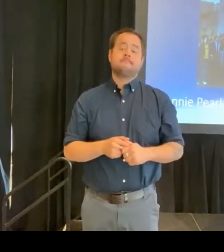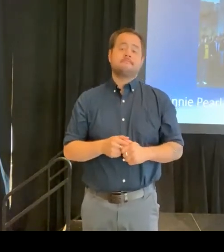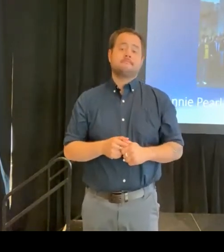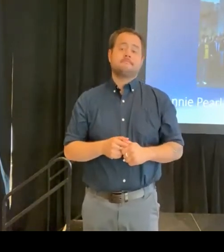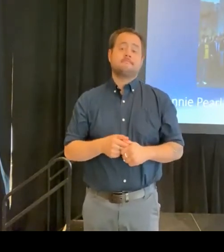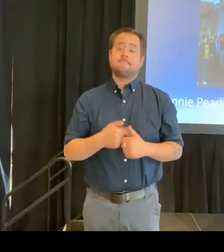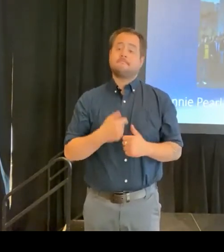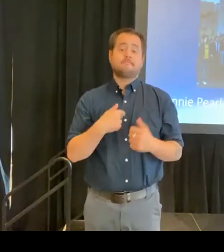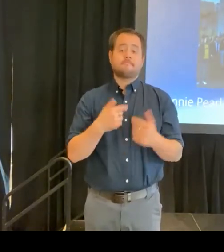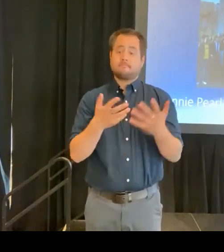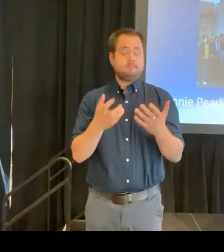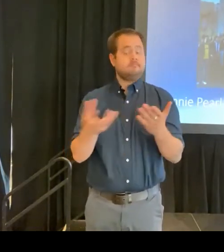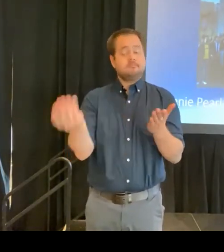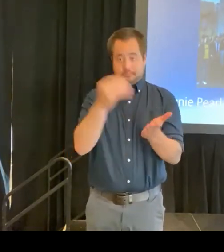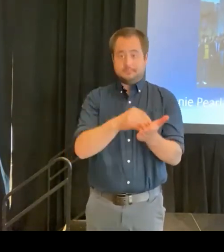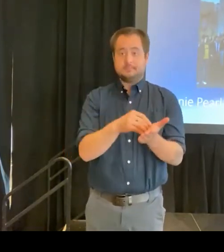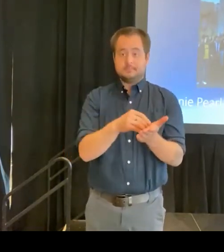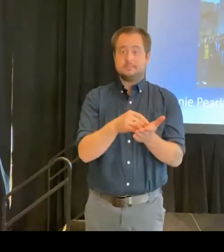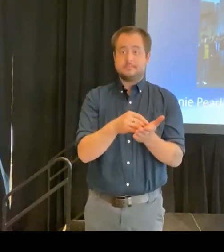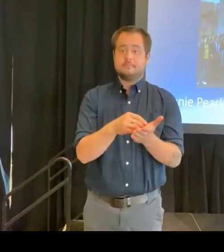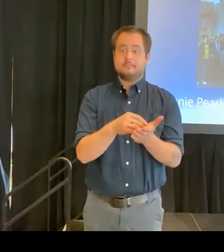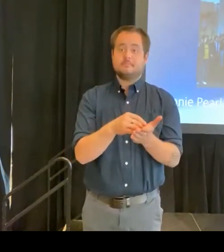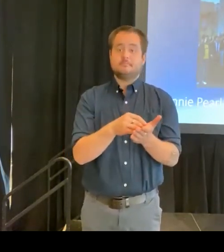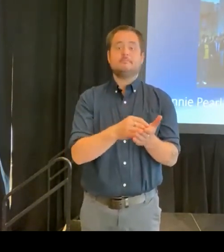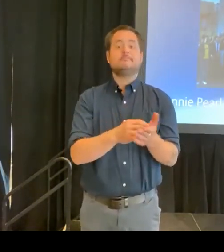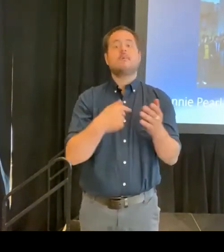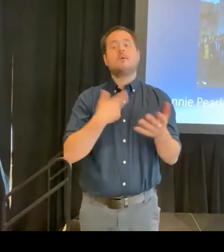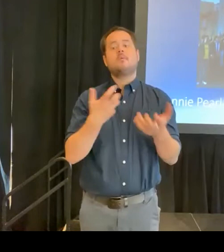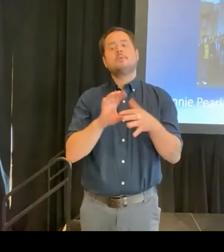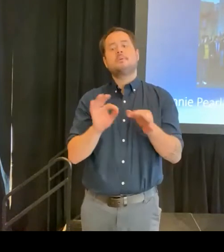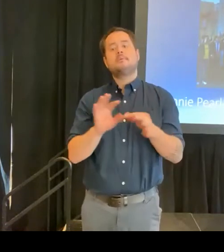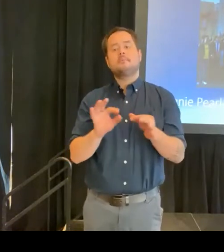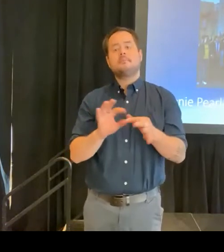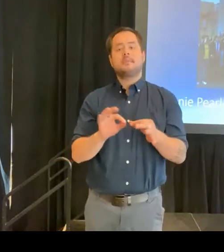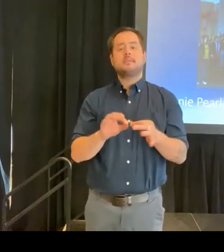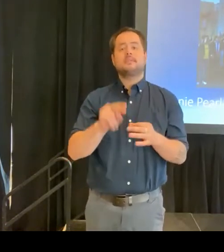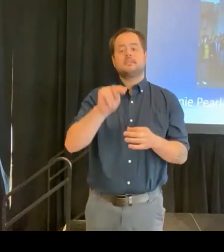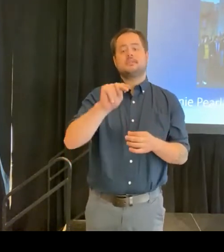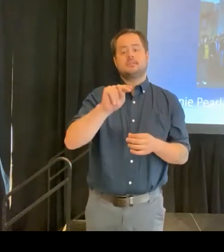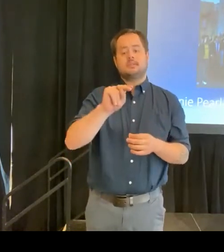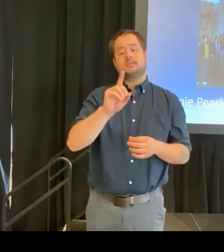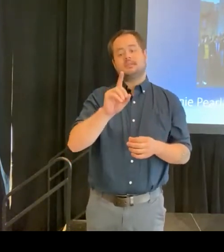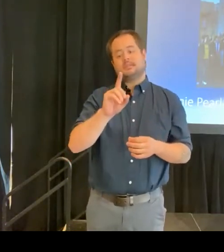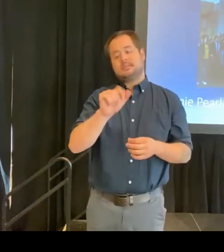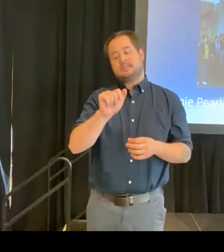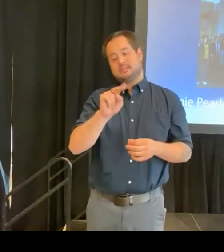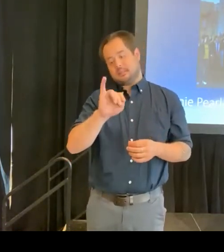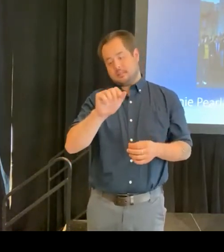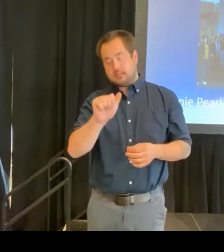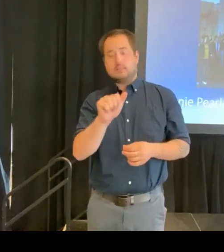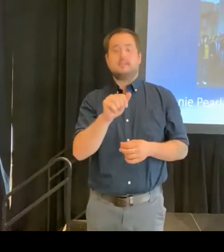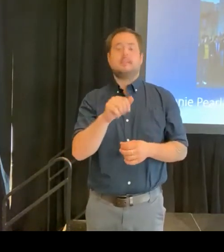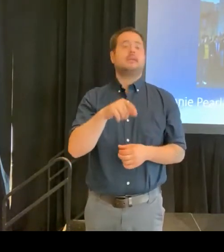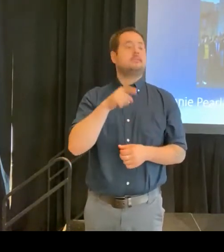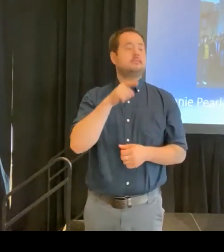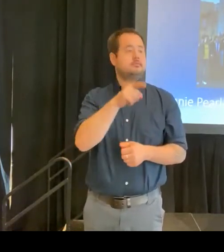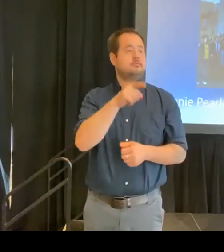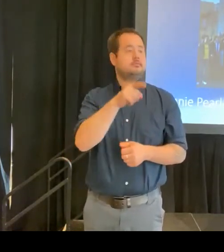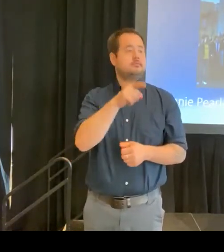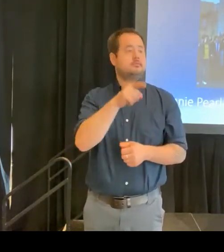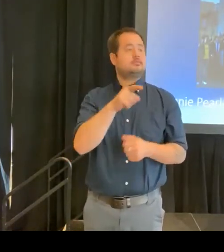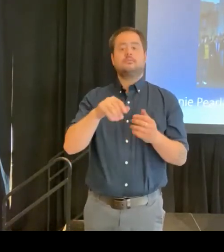I do want to again mention Denia Chalmers, our Associate Curator for African